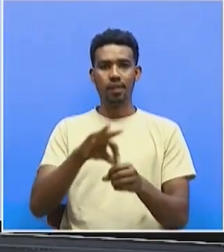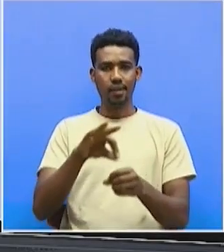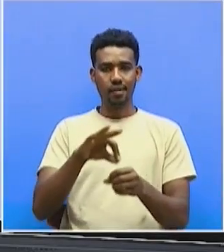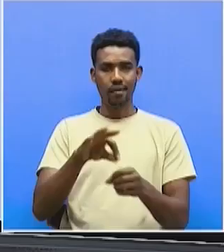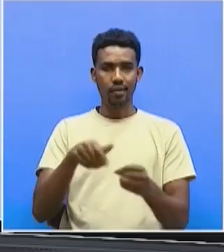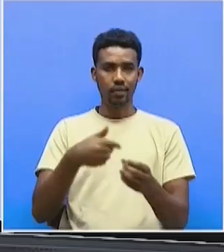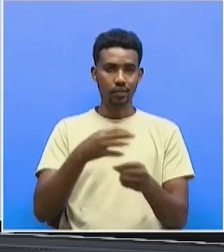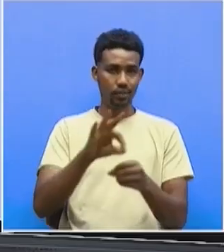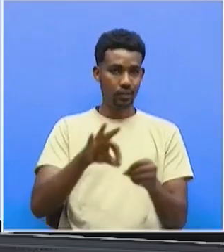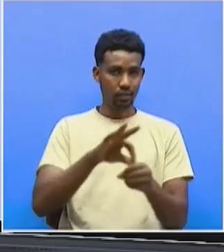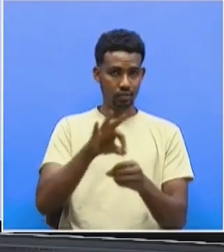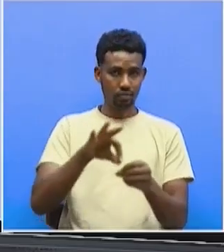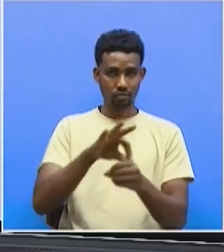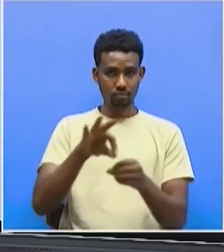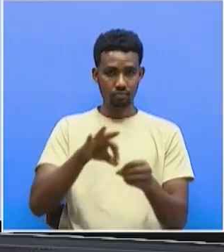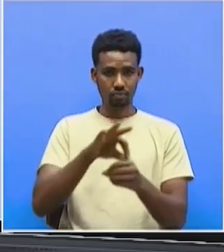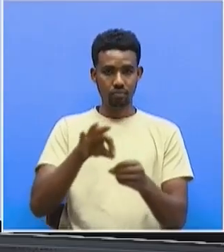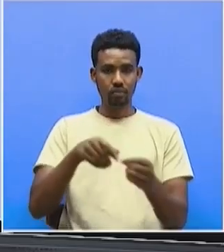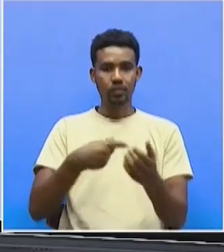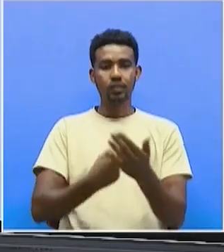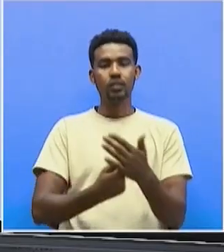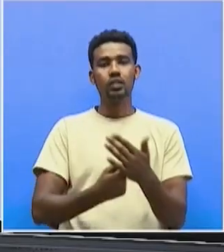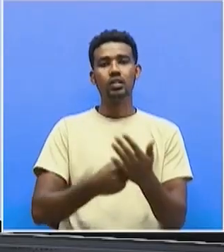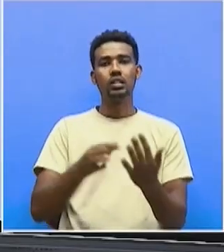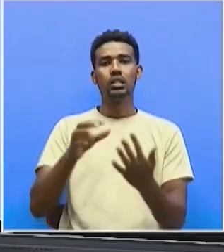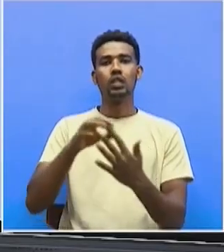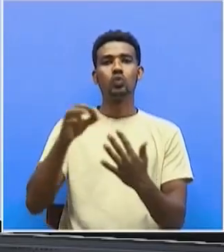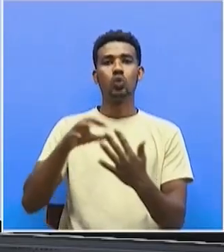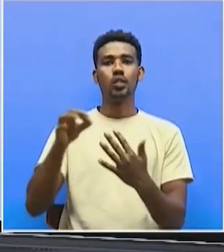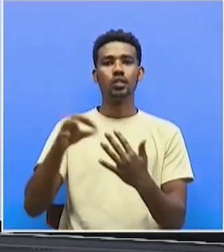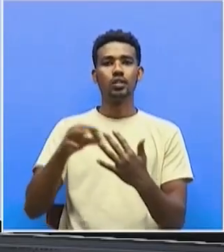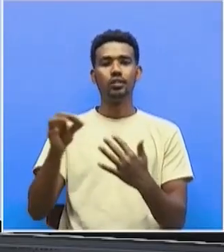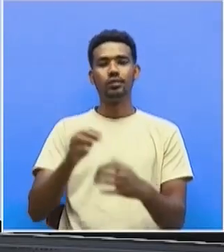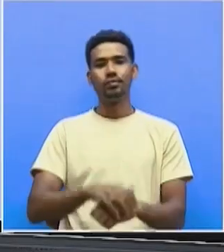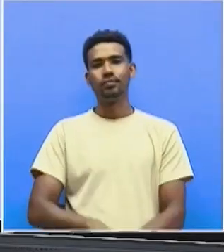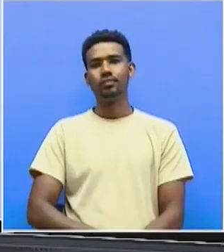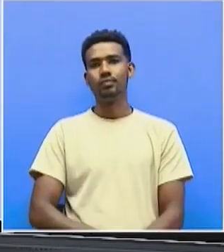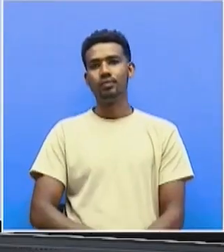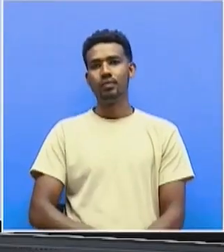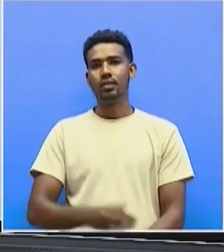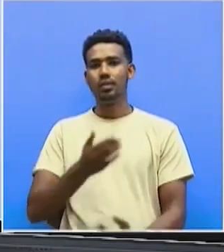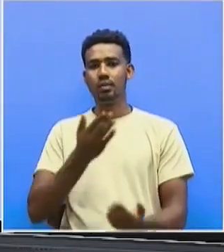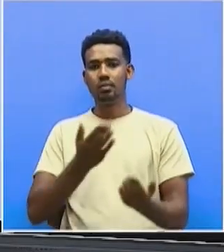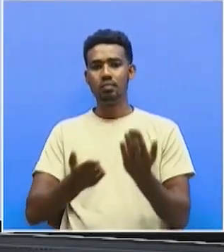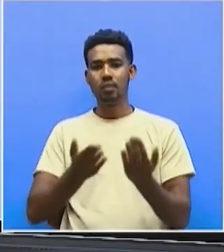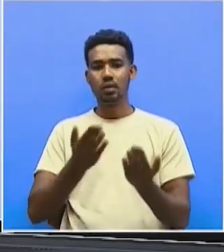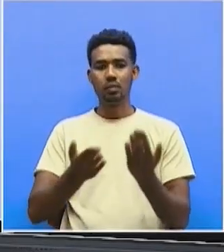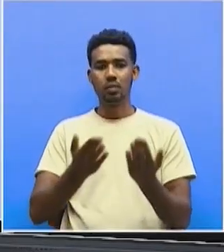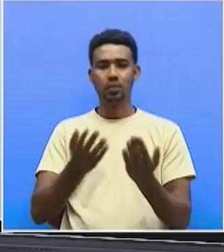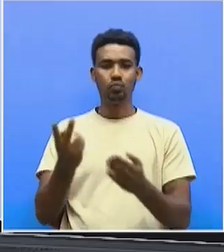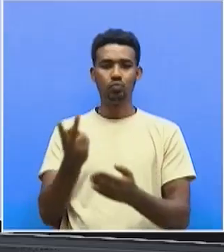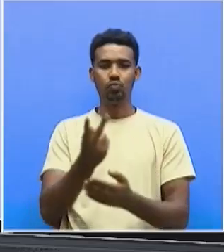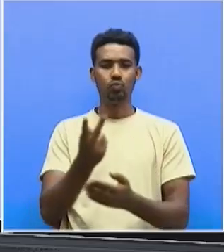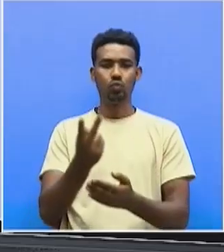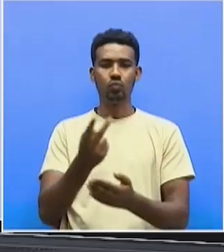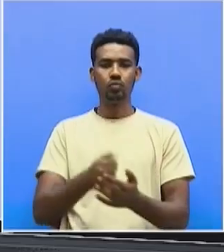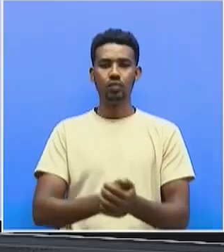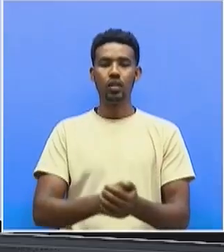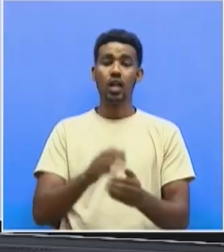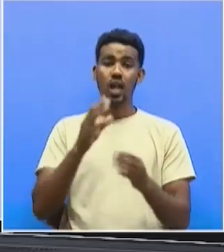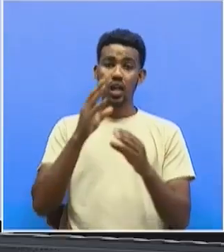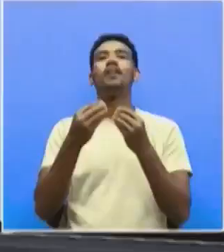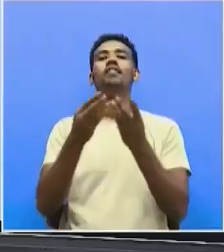I prefer tea. This is the choice. This is the choice. Like maybe 2 of them or not. It talks